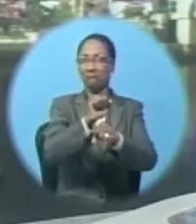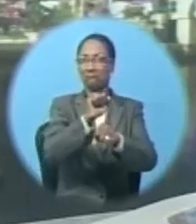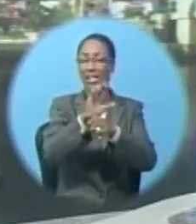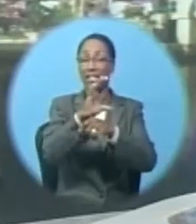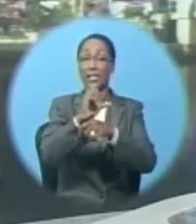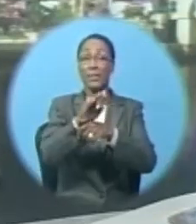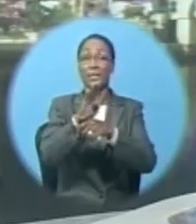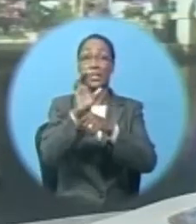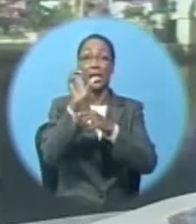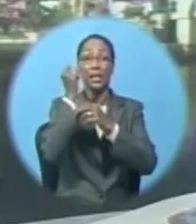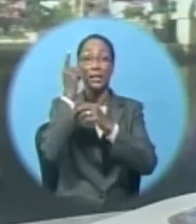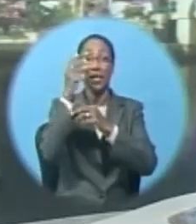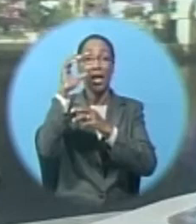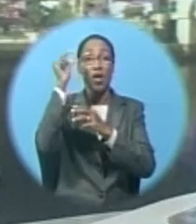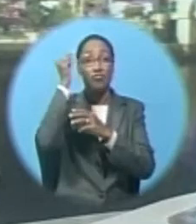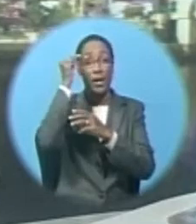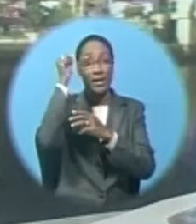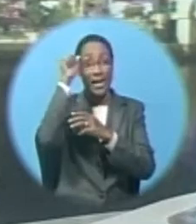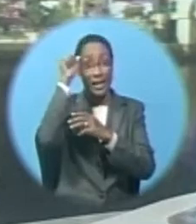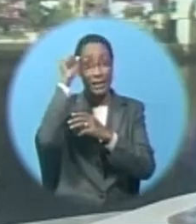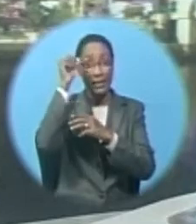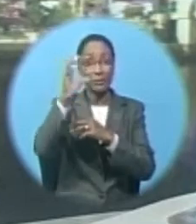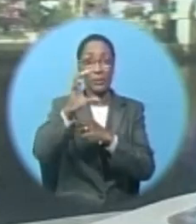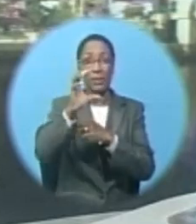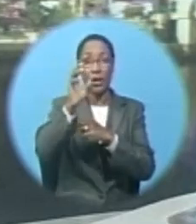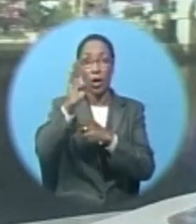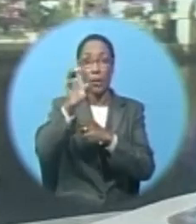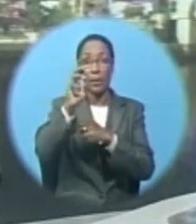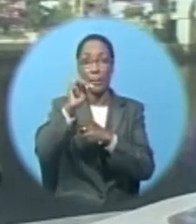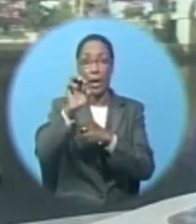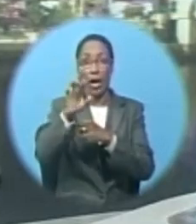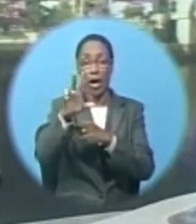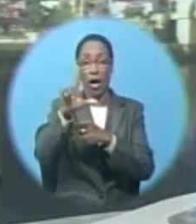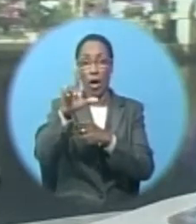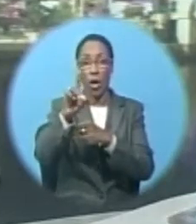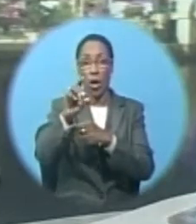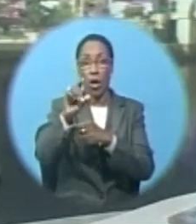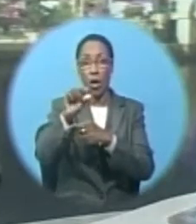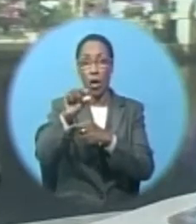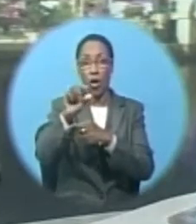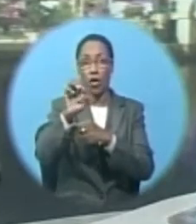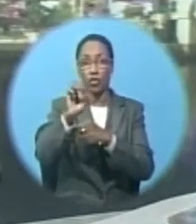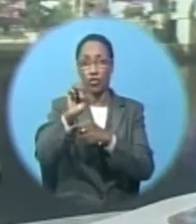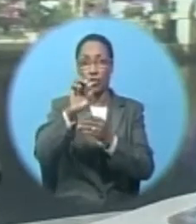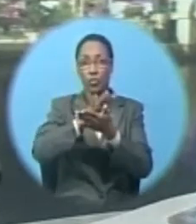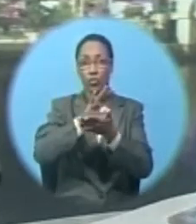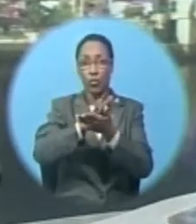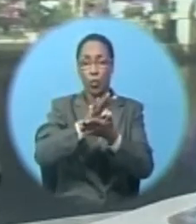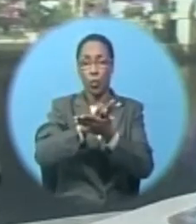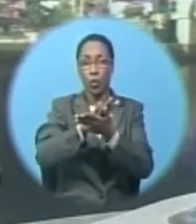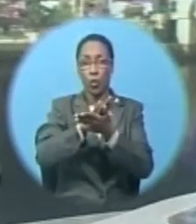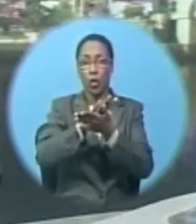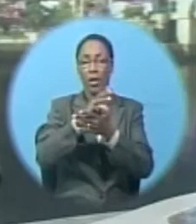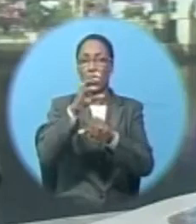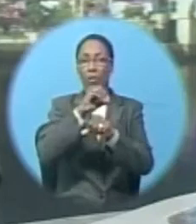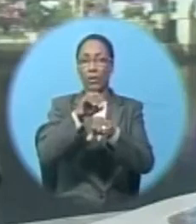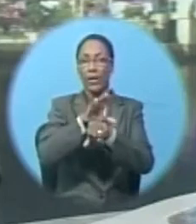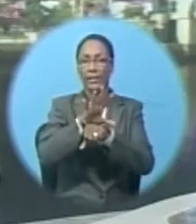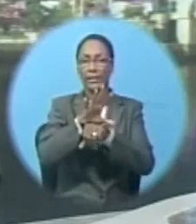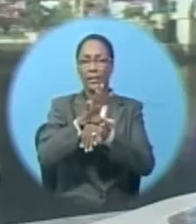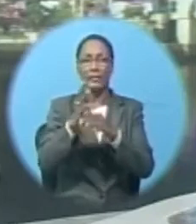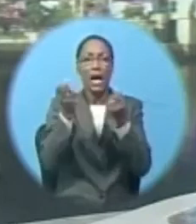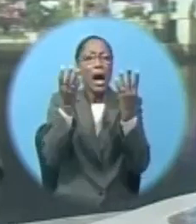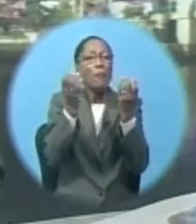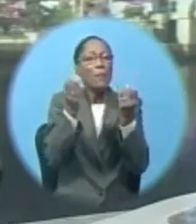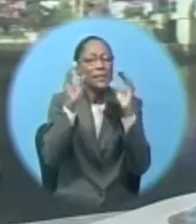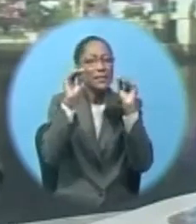understands Grantley Adams Memorial, Combermere, and the Lodge School were all affected. However, the number of teachers missing from those institutions could not